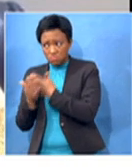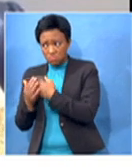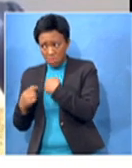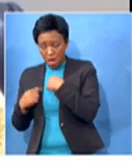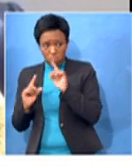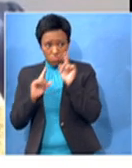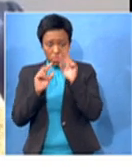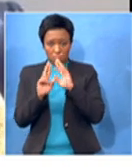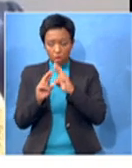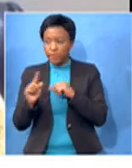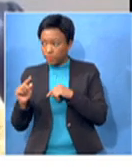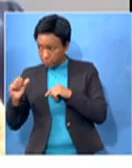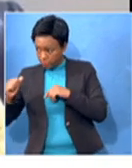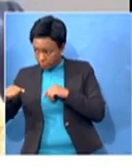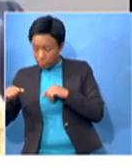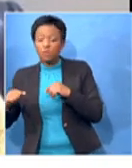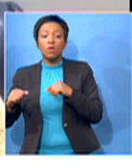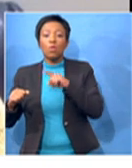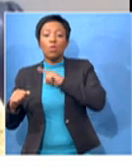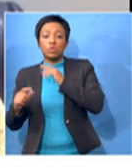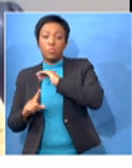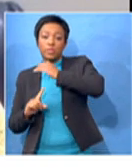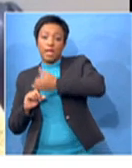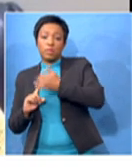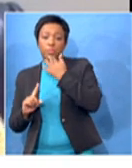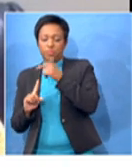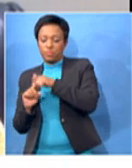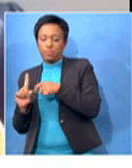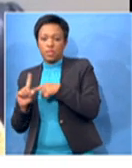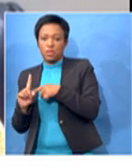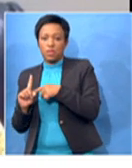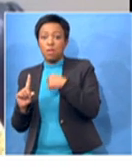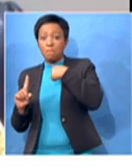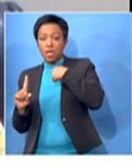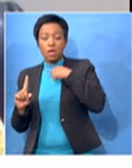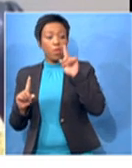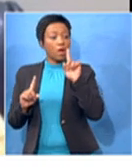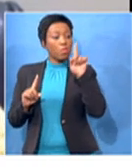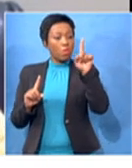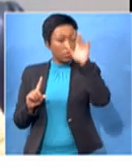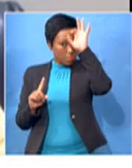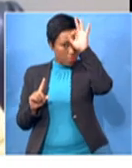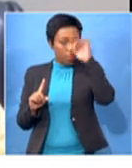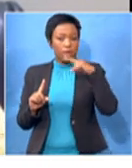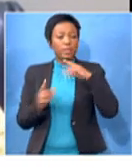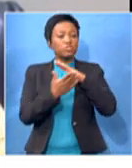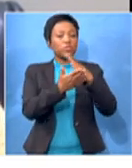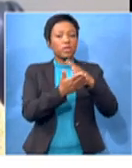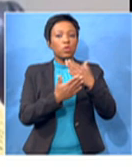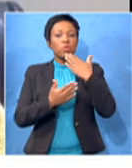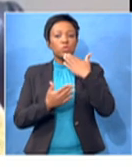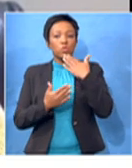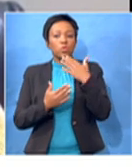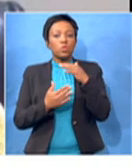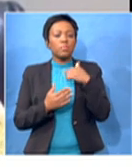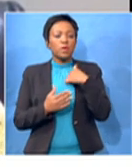the victims or the survivors of violence, right? So when I go before and I share with my therapist what has